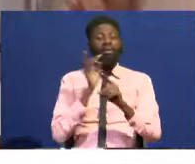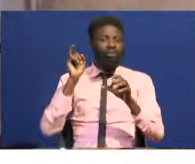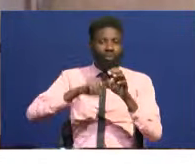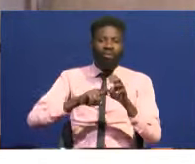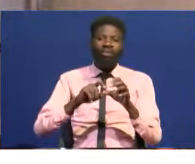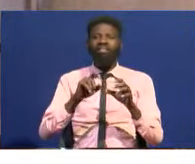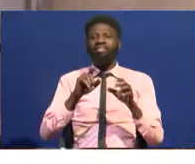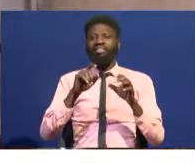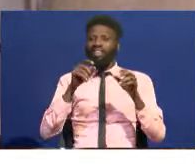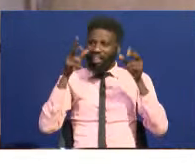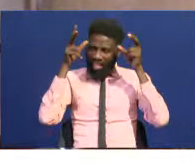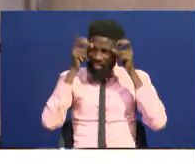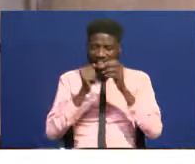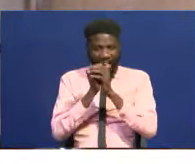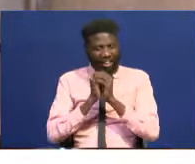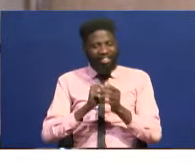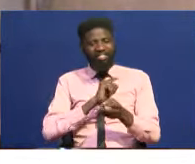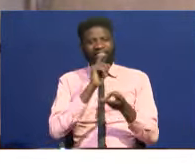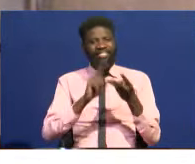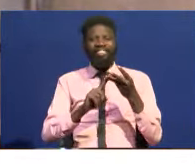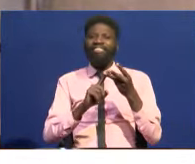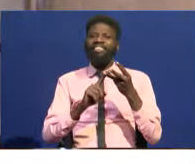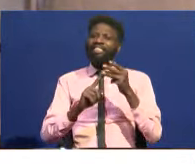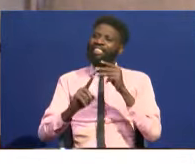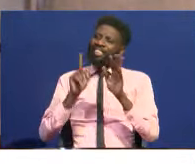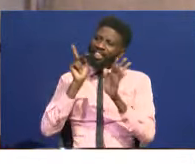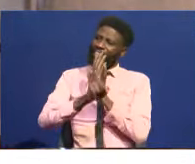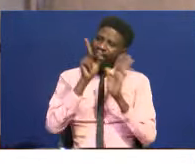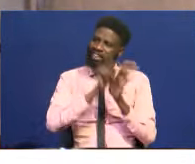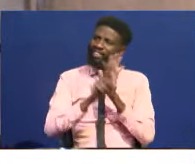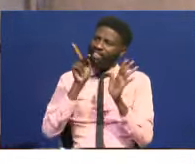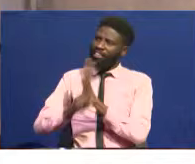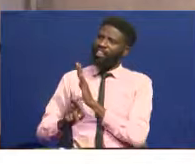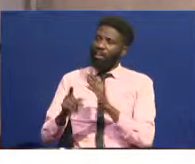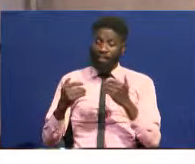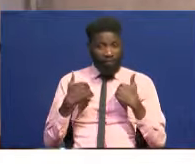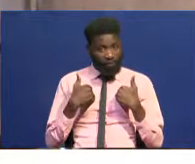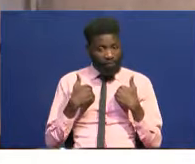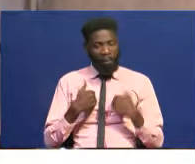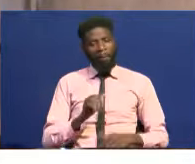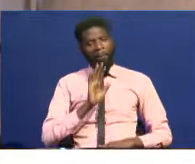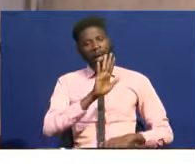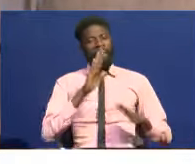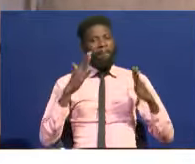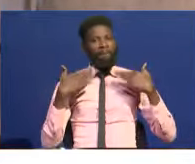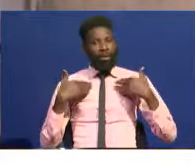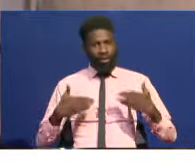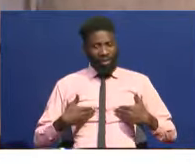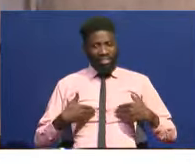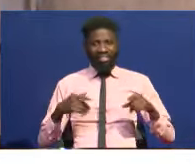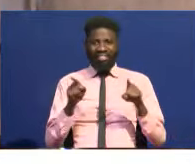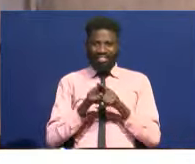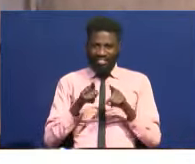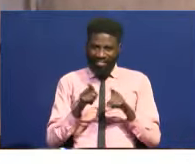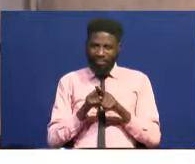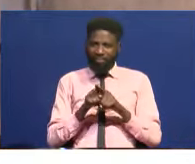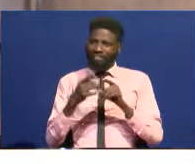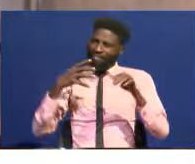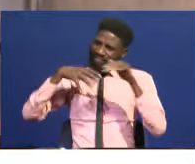killed systematically, butchered, and their bodies are piled like